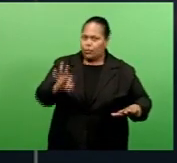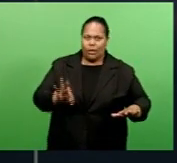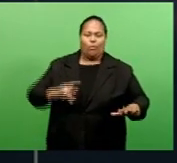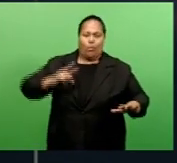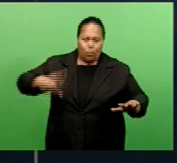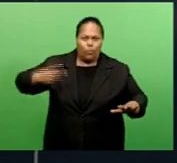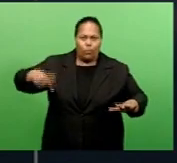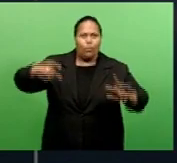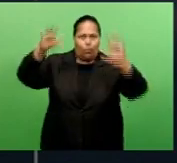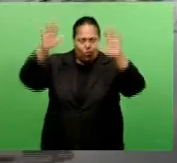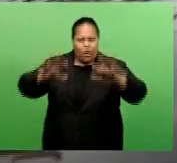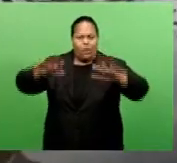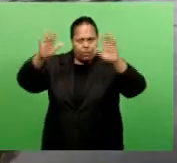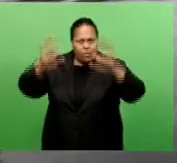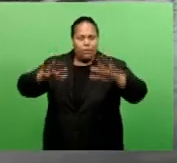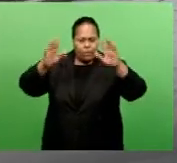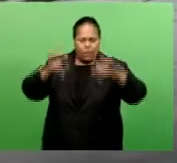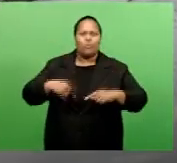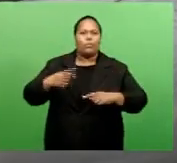the province.